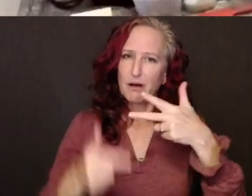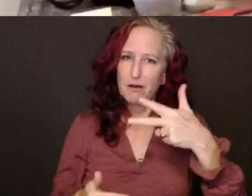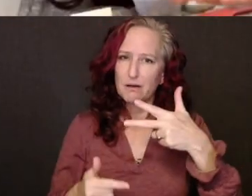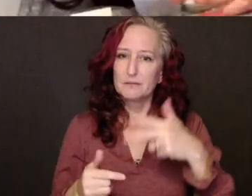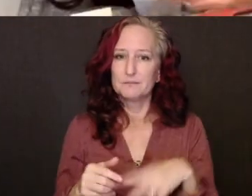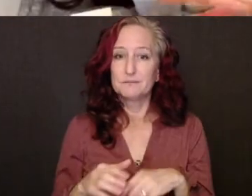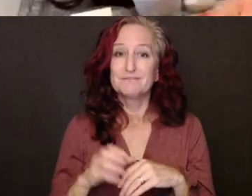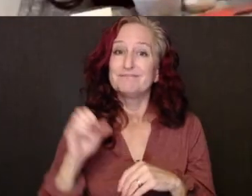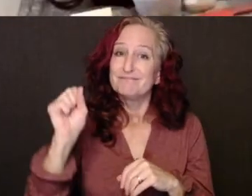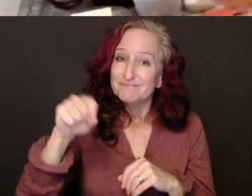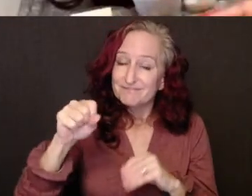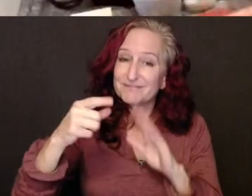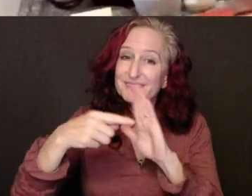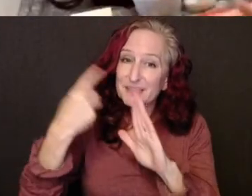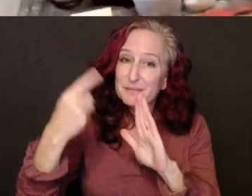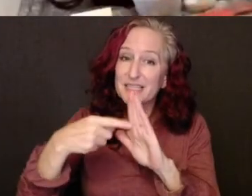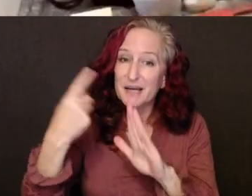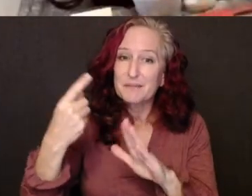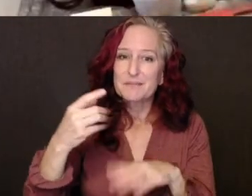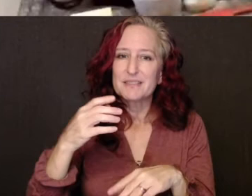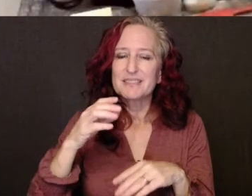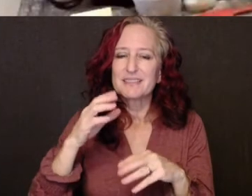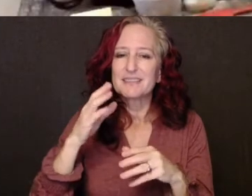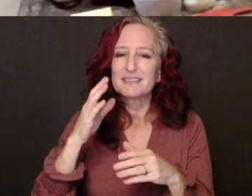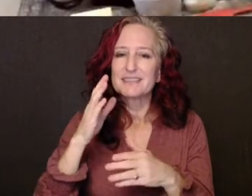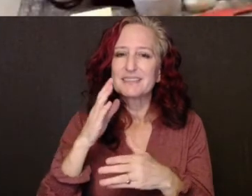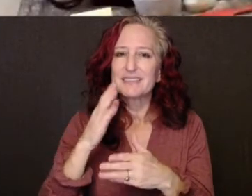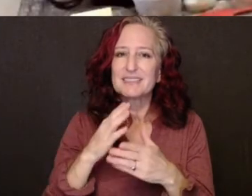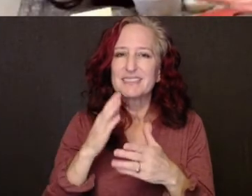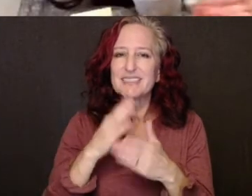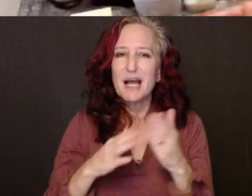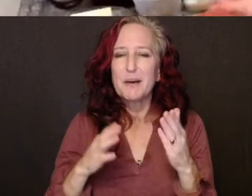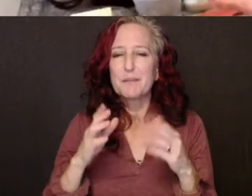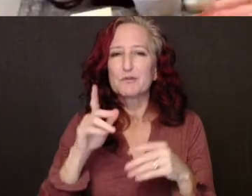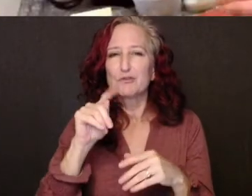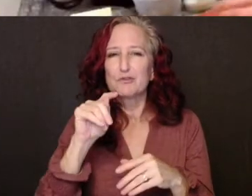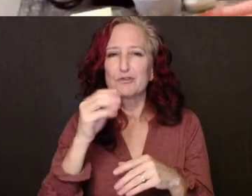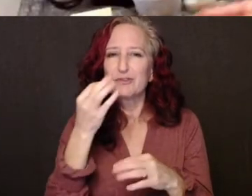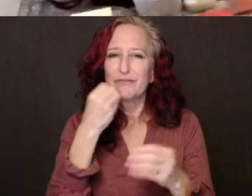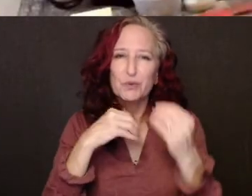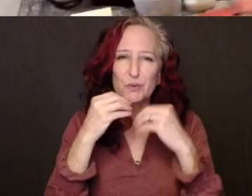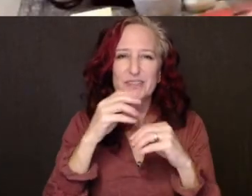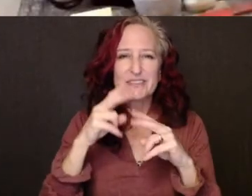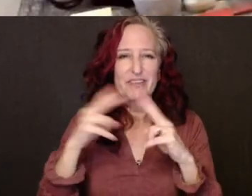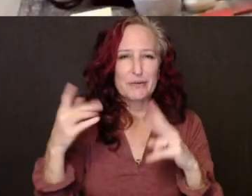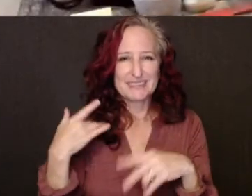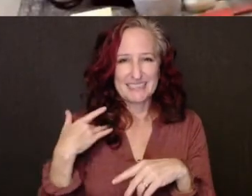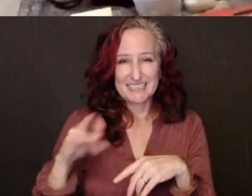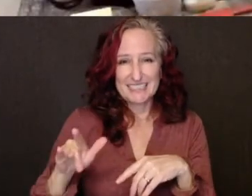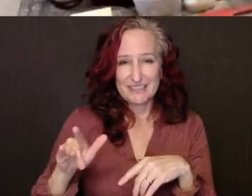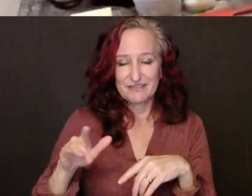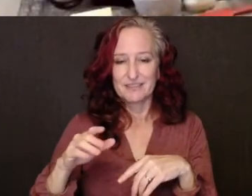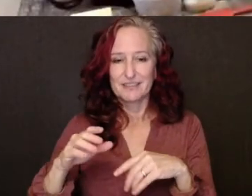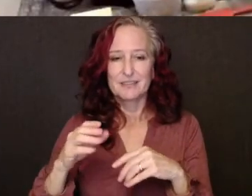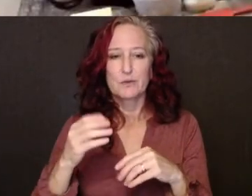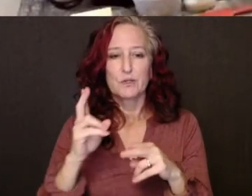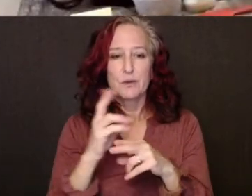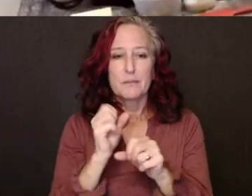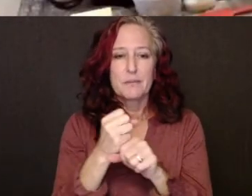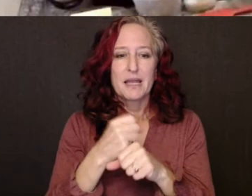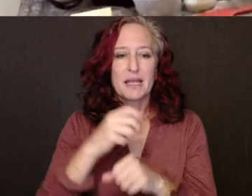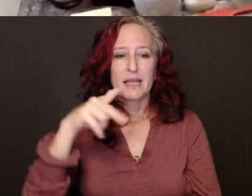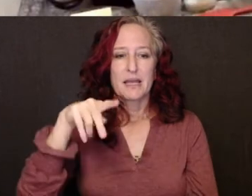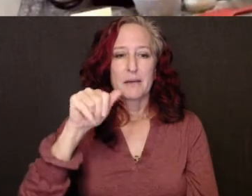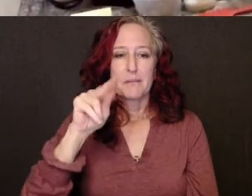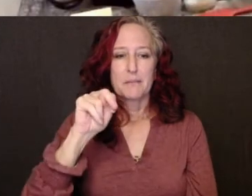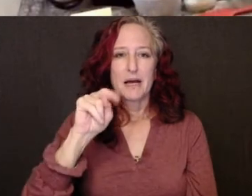bake on any of the racks, especially if you're making like a large quantity. You definitely would want to use all of the levels in your